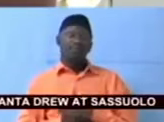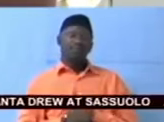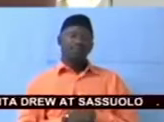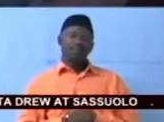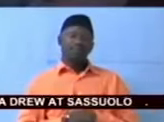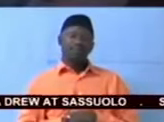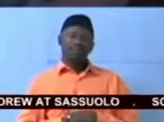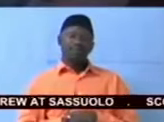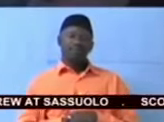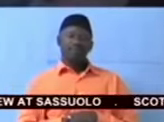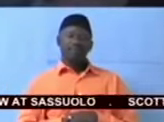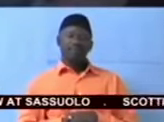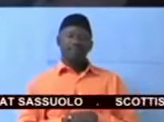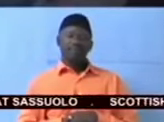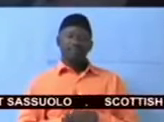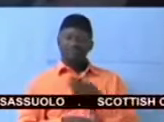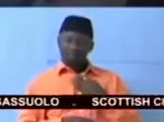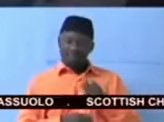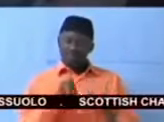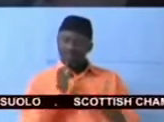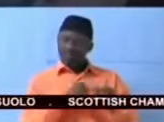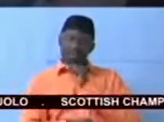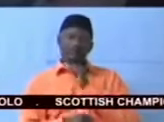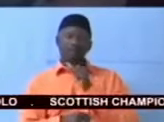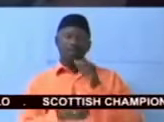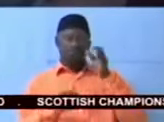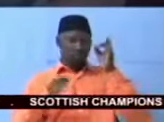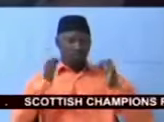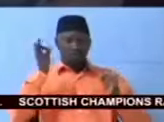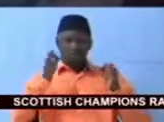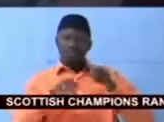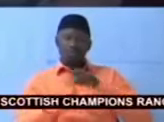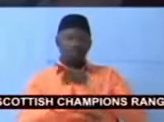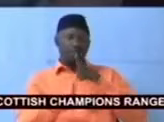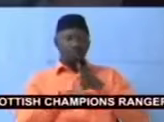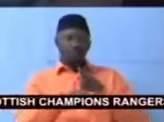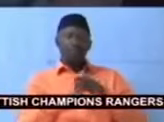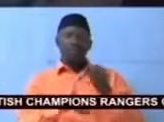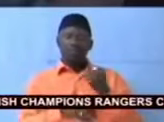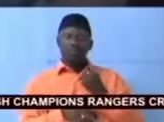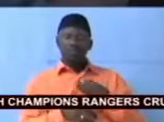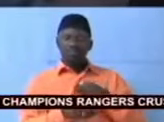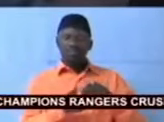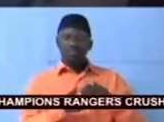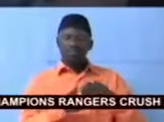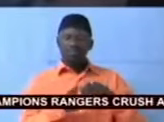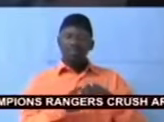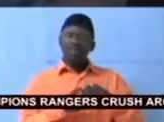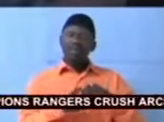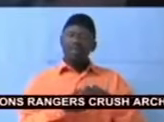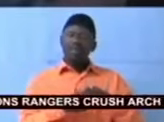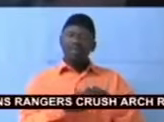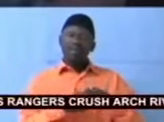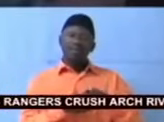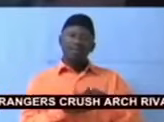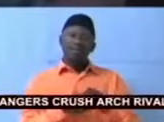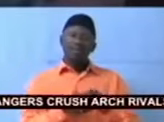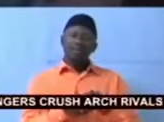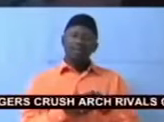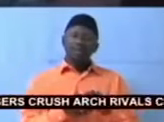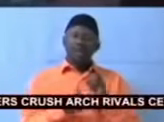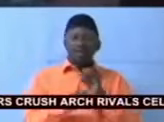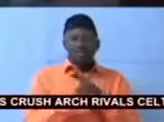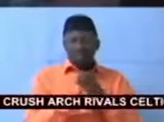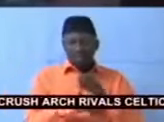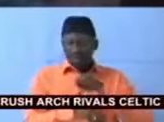I went back to court. Dama delu wat ci court bi because I had advised myself ndax da jamono bobu yedna suma bop that it